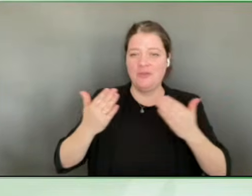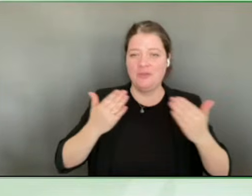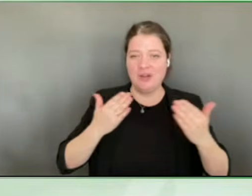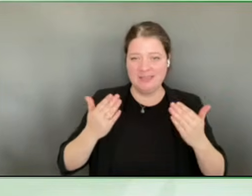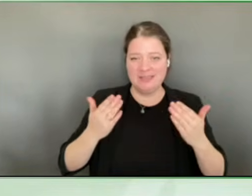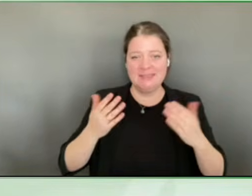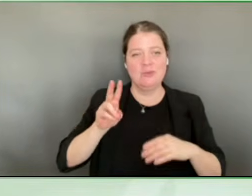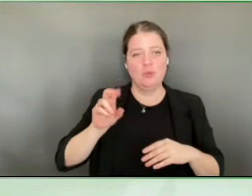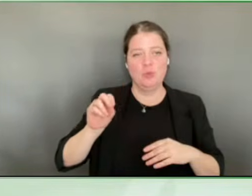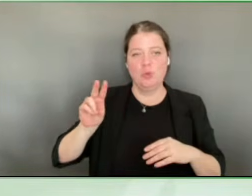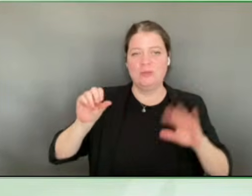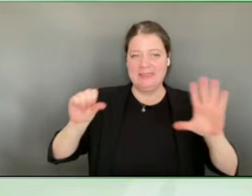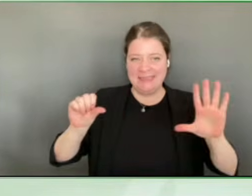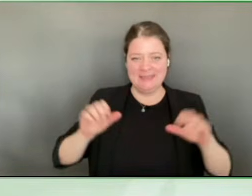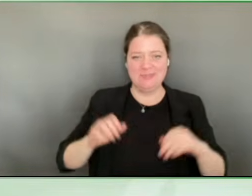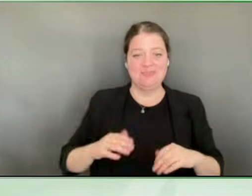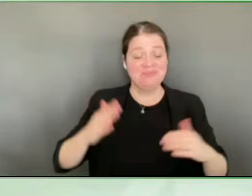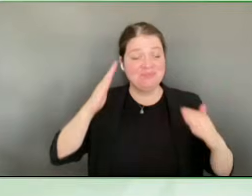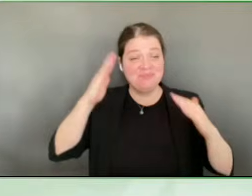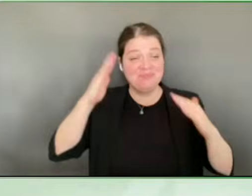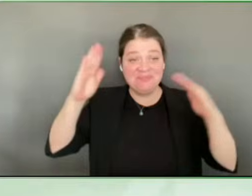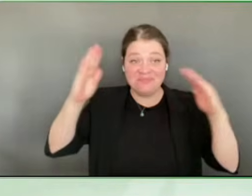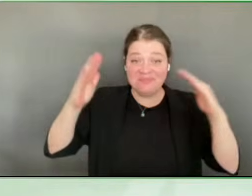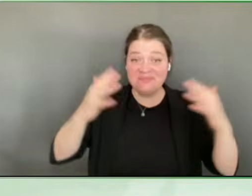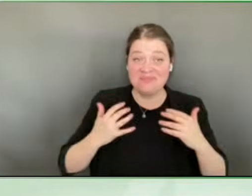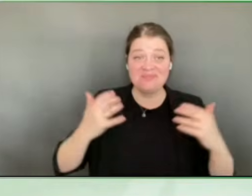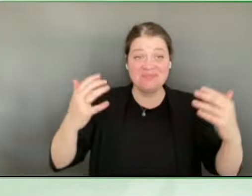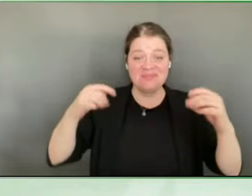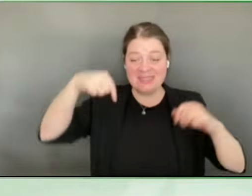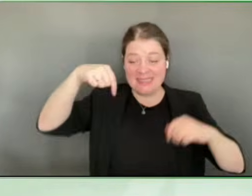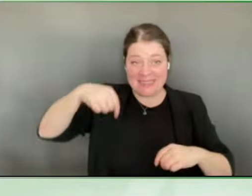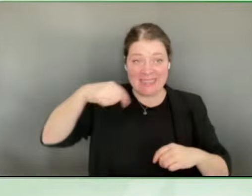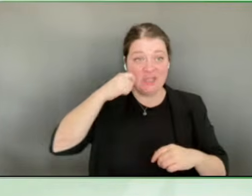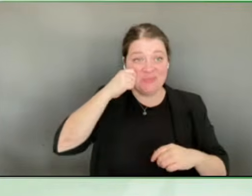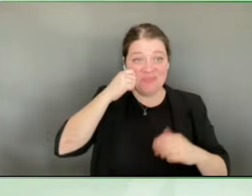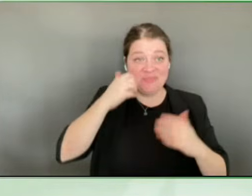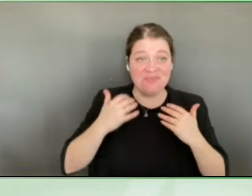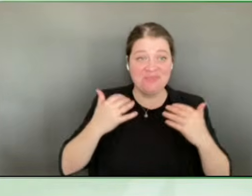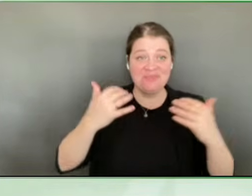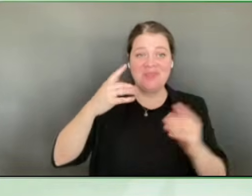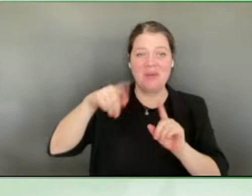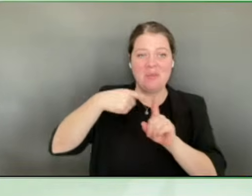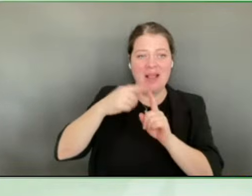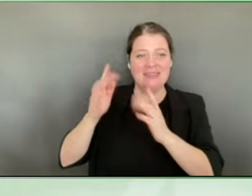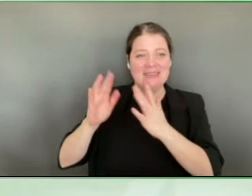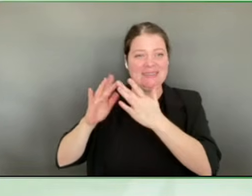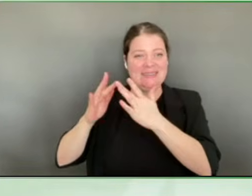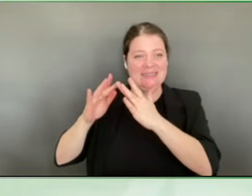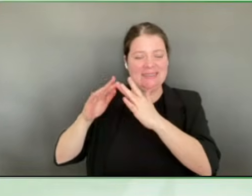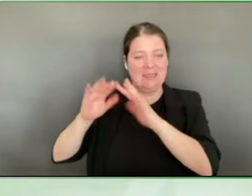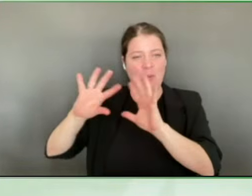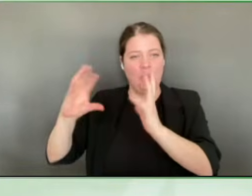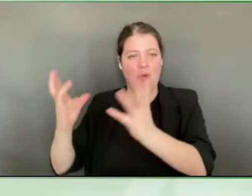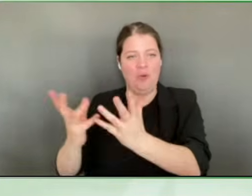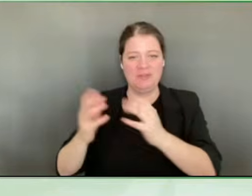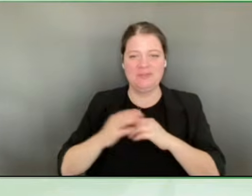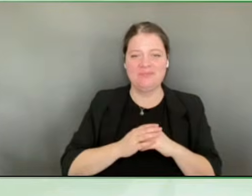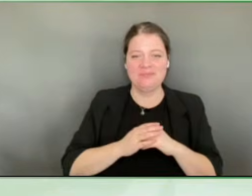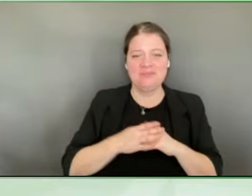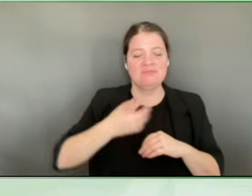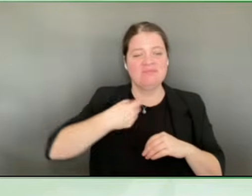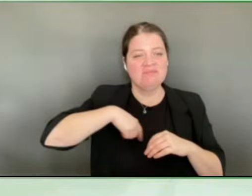audience internationally and here live. We brought our colleagues and friends and a lot of other people watching us